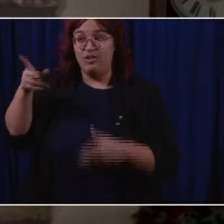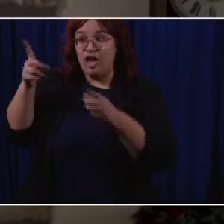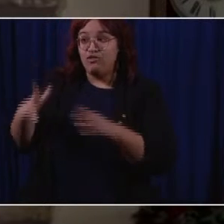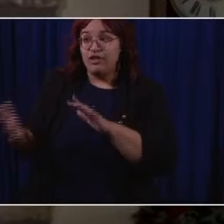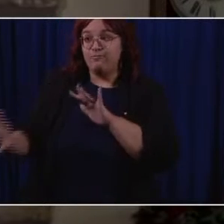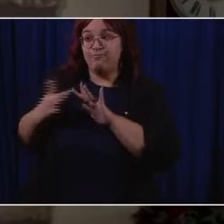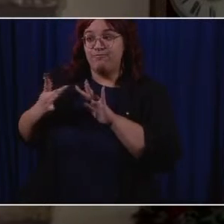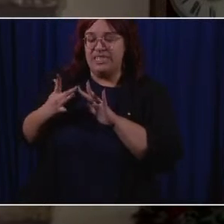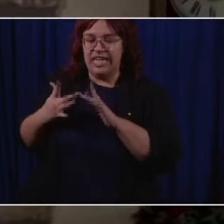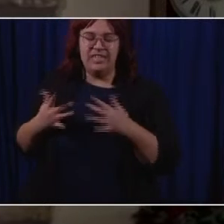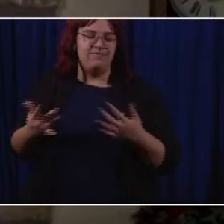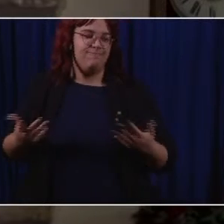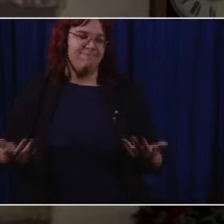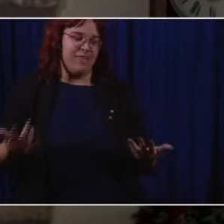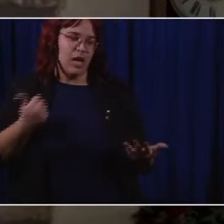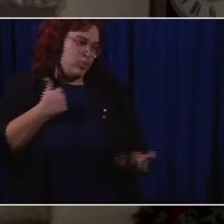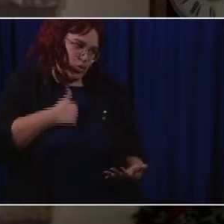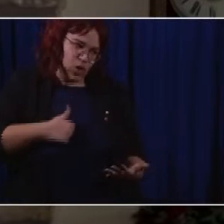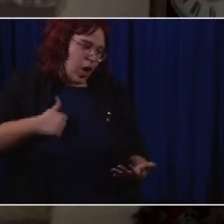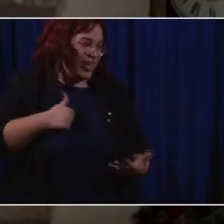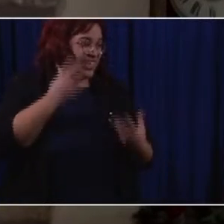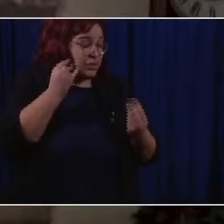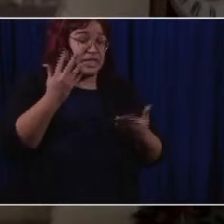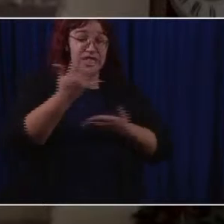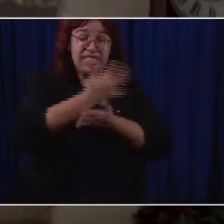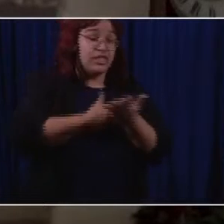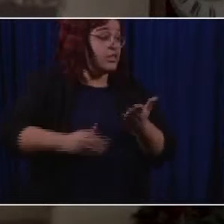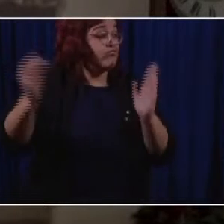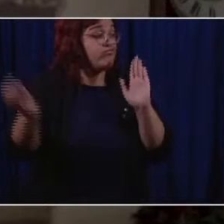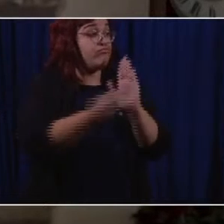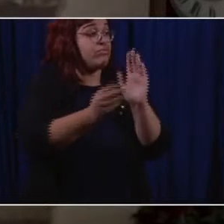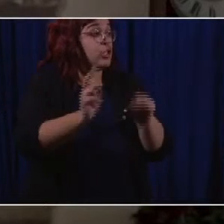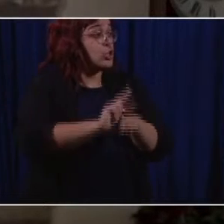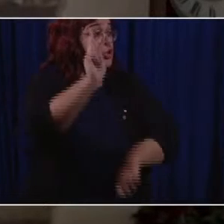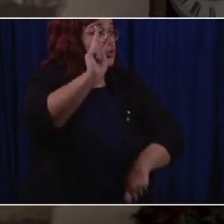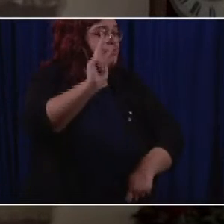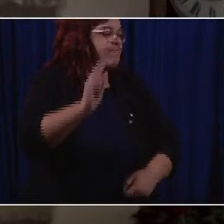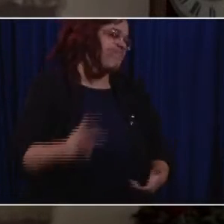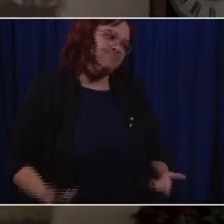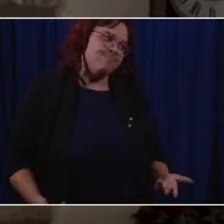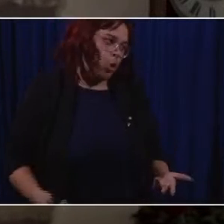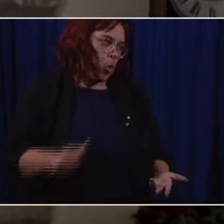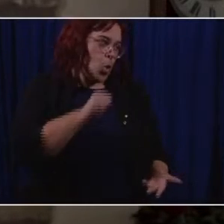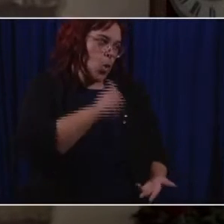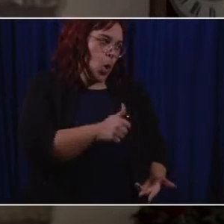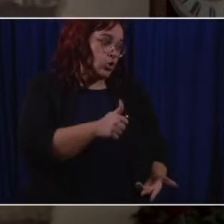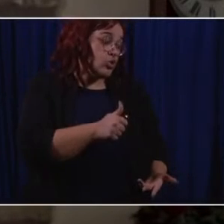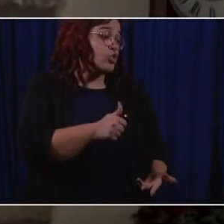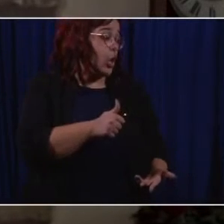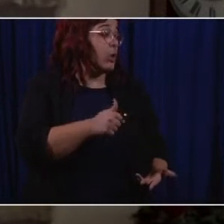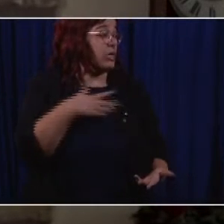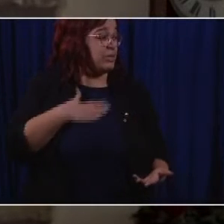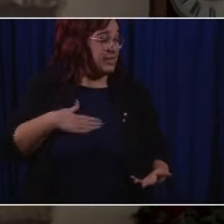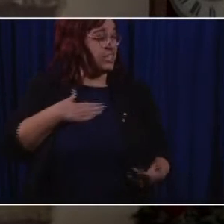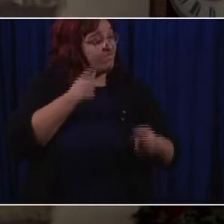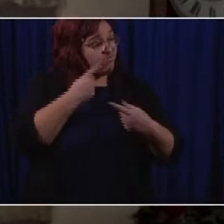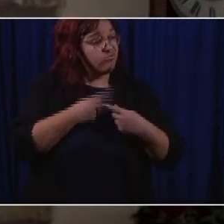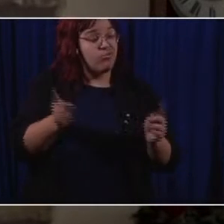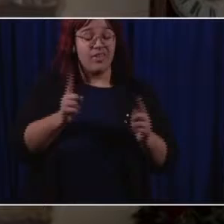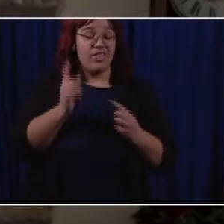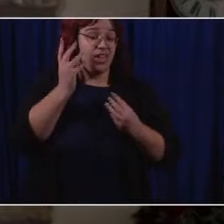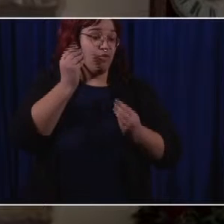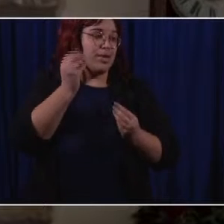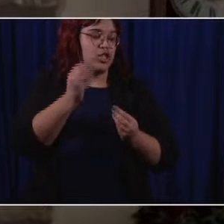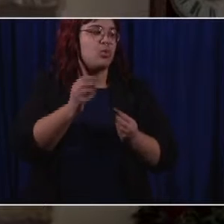to report at 2 o'clock, the time we normally report, will be complete for that day. And I can't explain